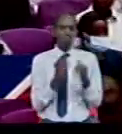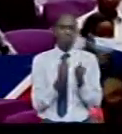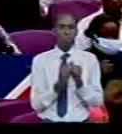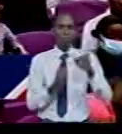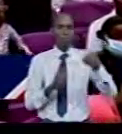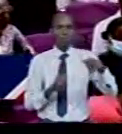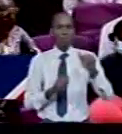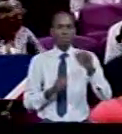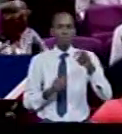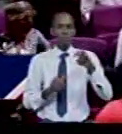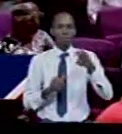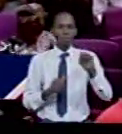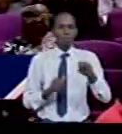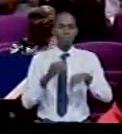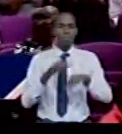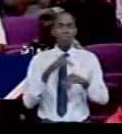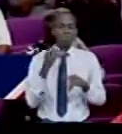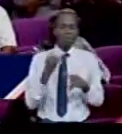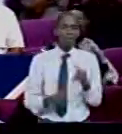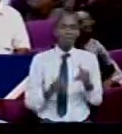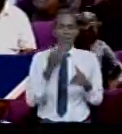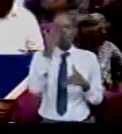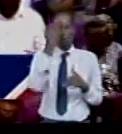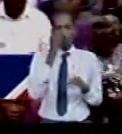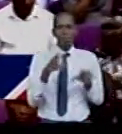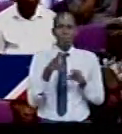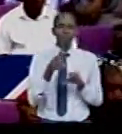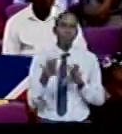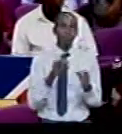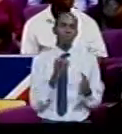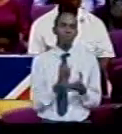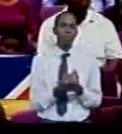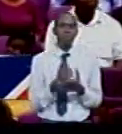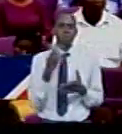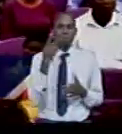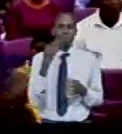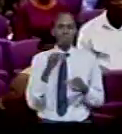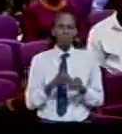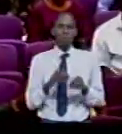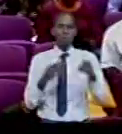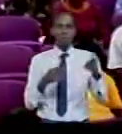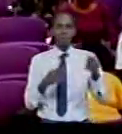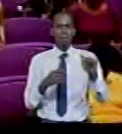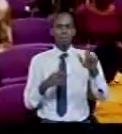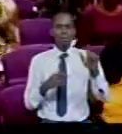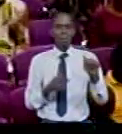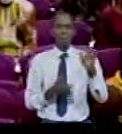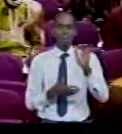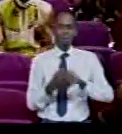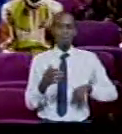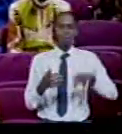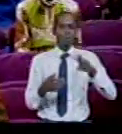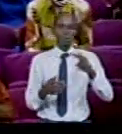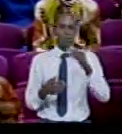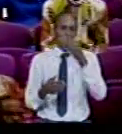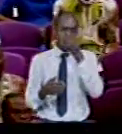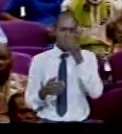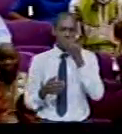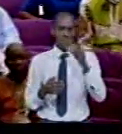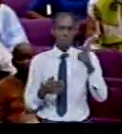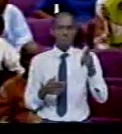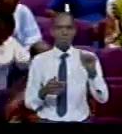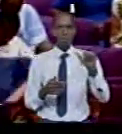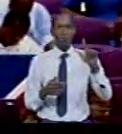James. Eventually, why did you do that? Look at Galatians chapter 2, and we're looking at verse